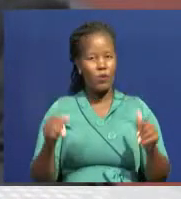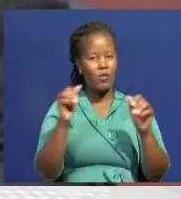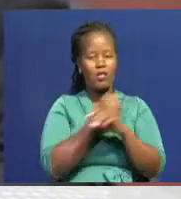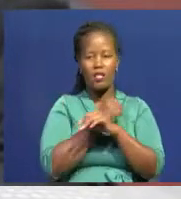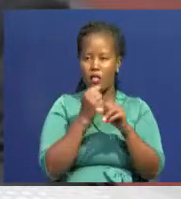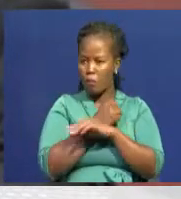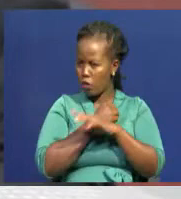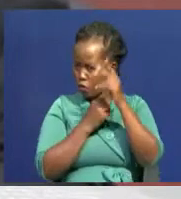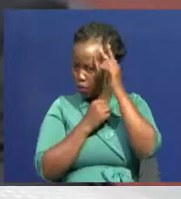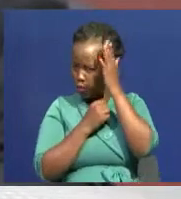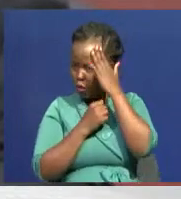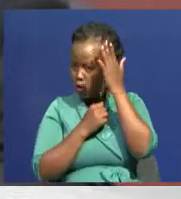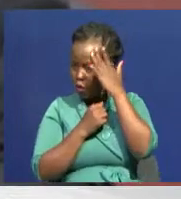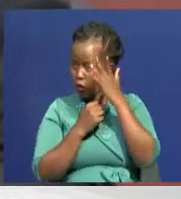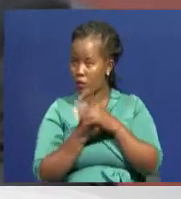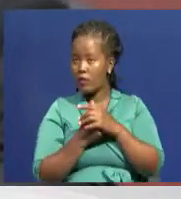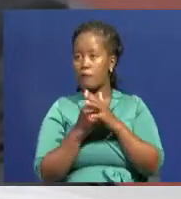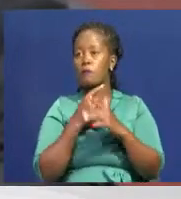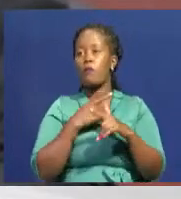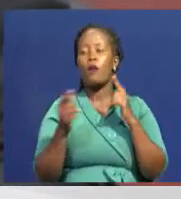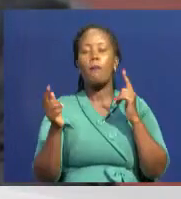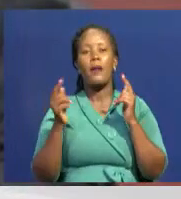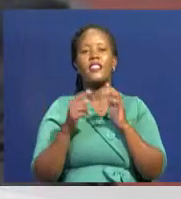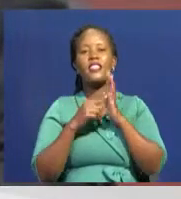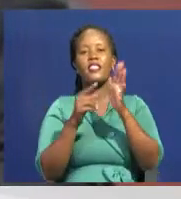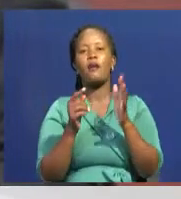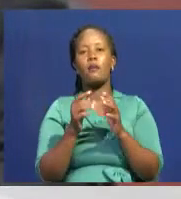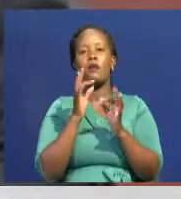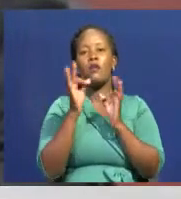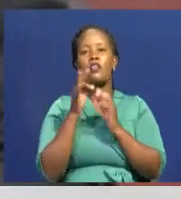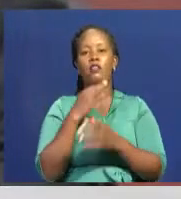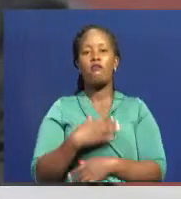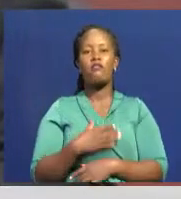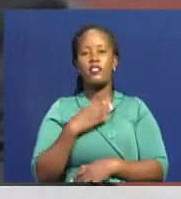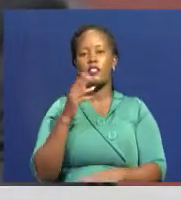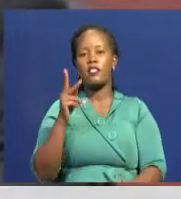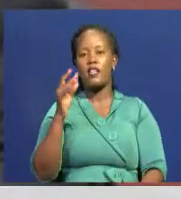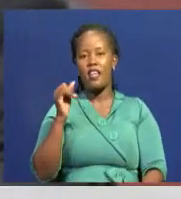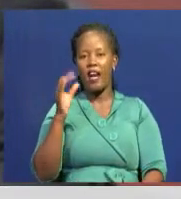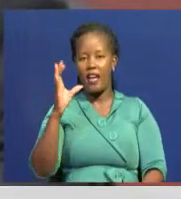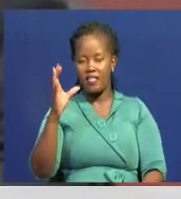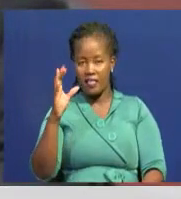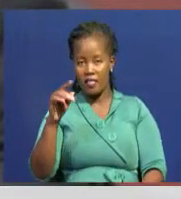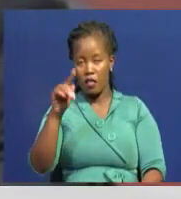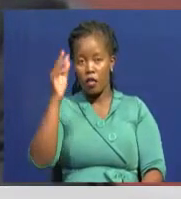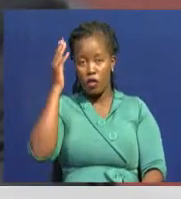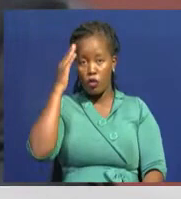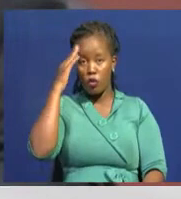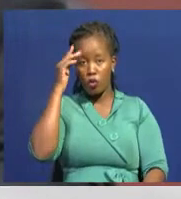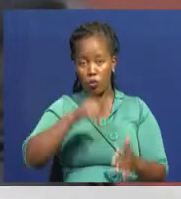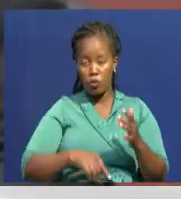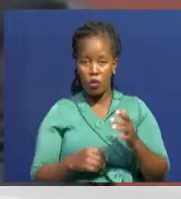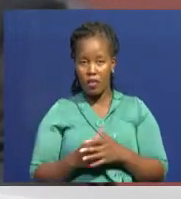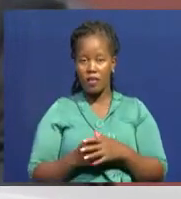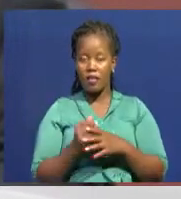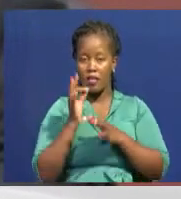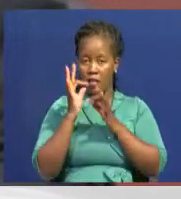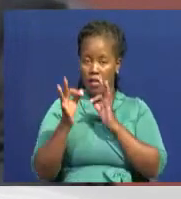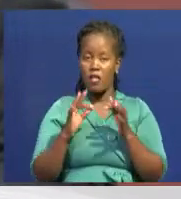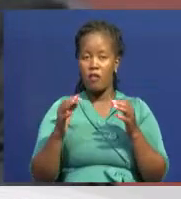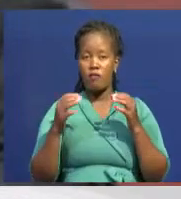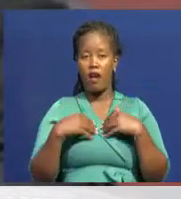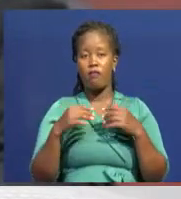But I promise, if you go to KCC when they have those things, you realize as long as as much as we have the